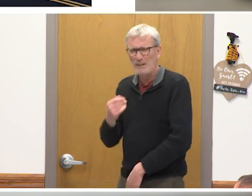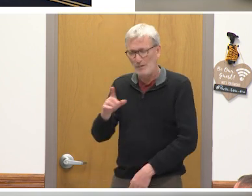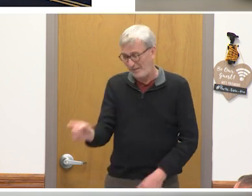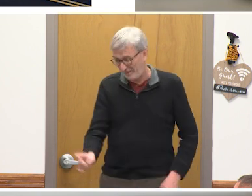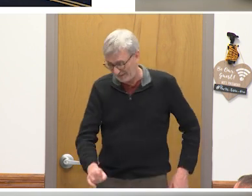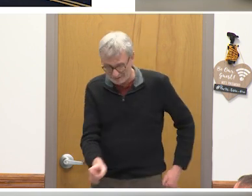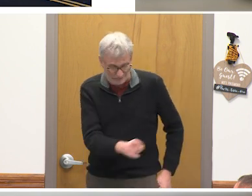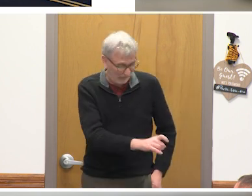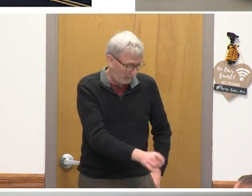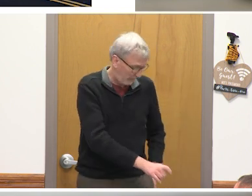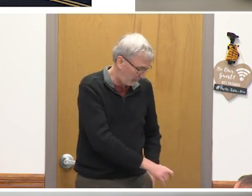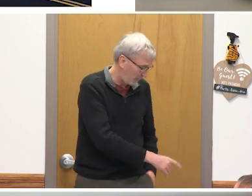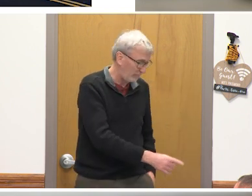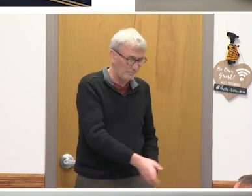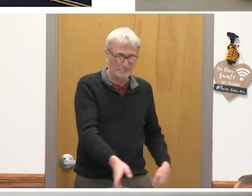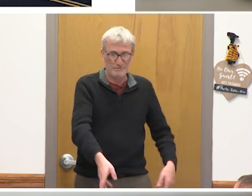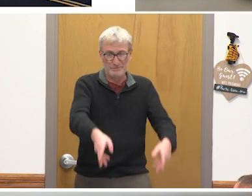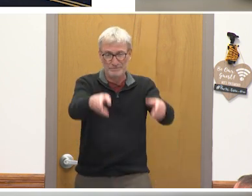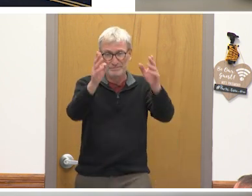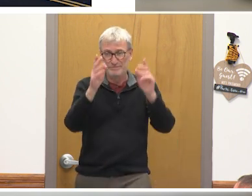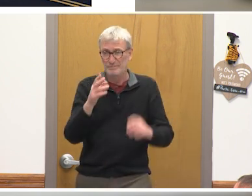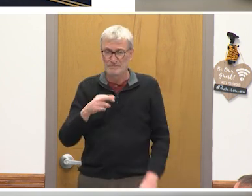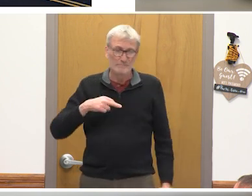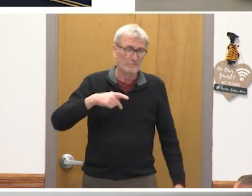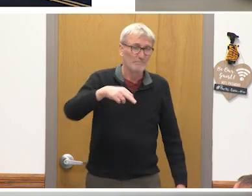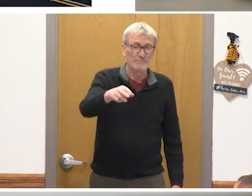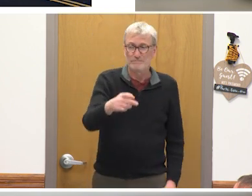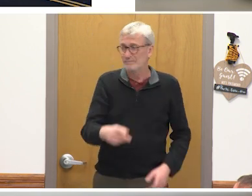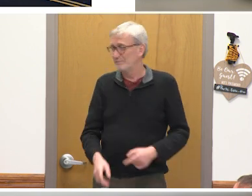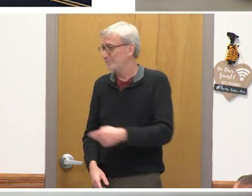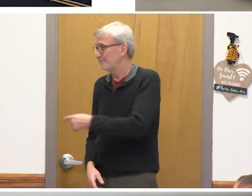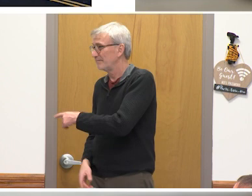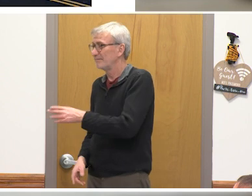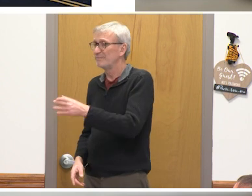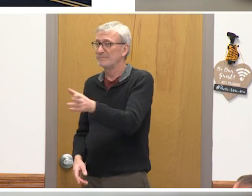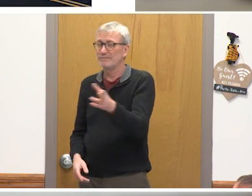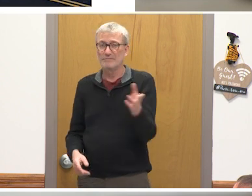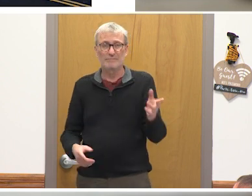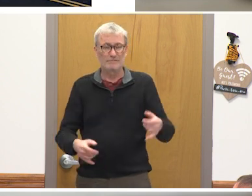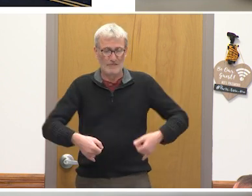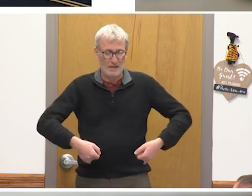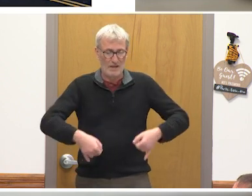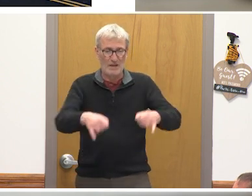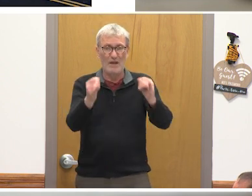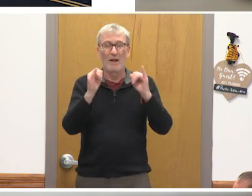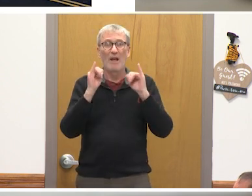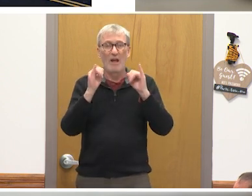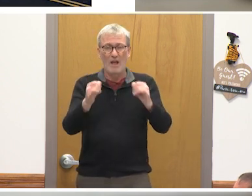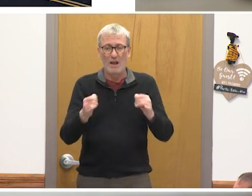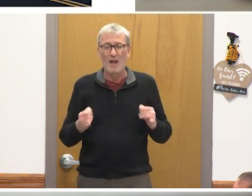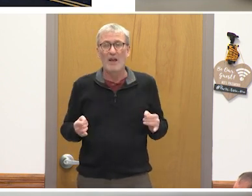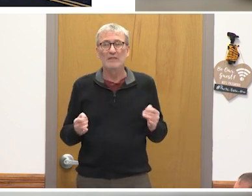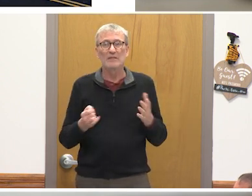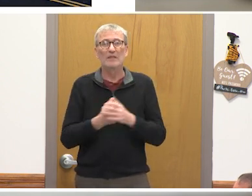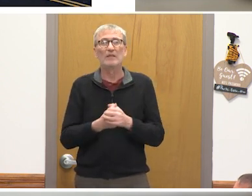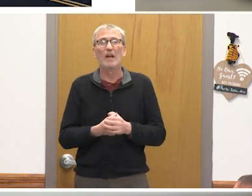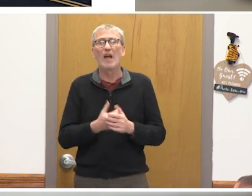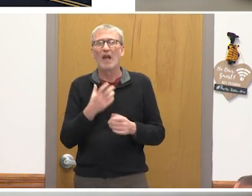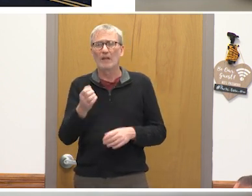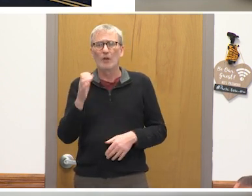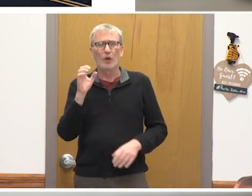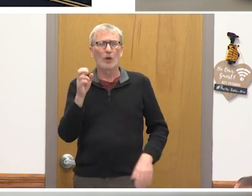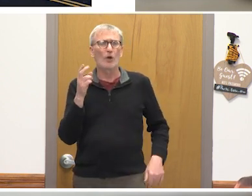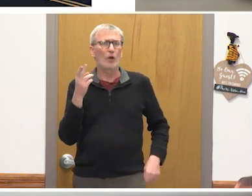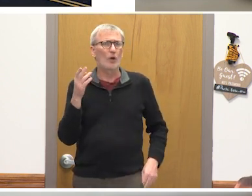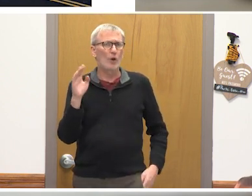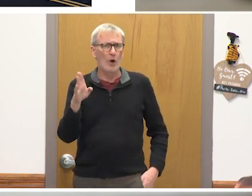in there with high visibility crosswalk, advanced yield lines, and really doing the full Monty with also curb extensions